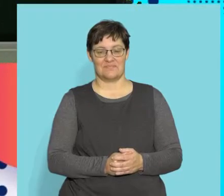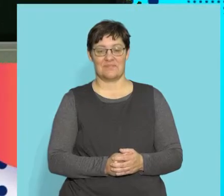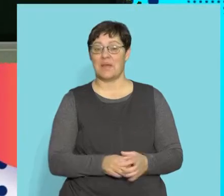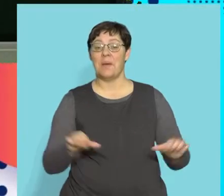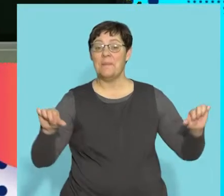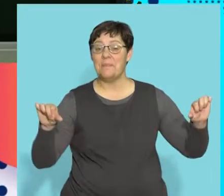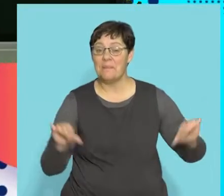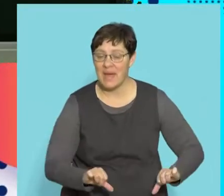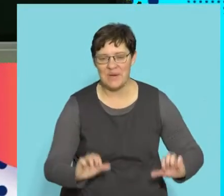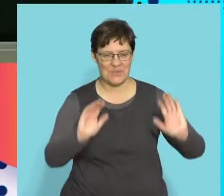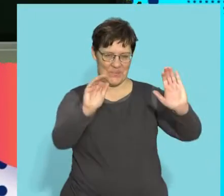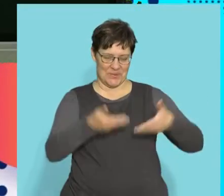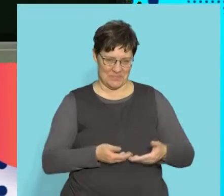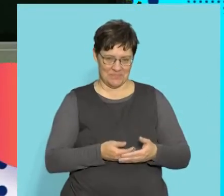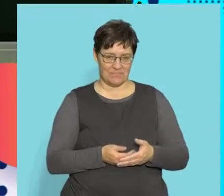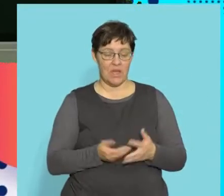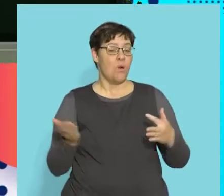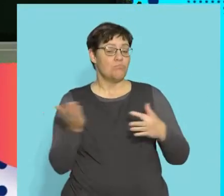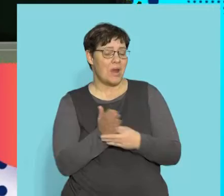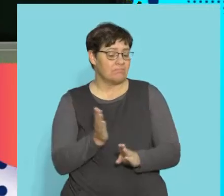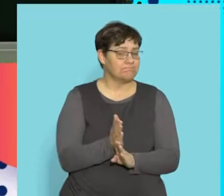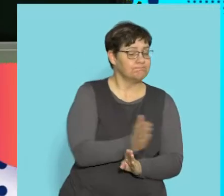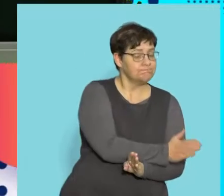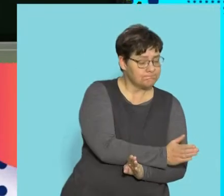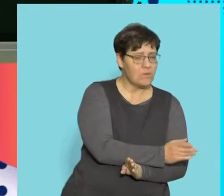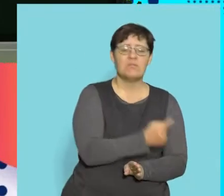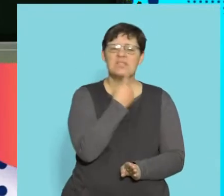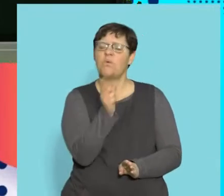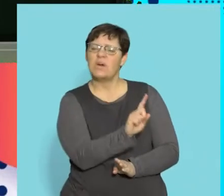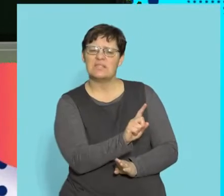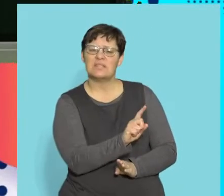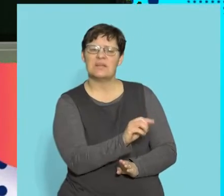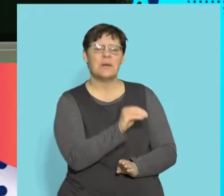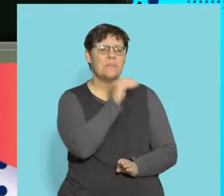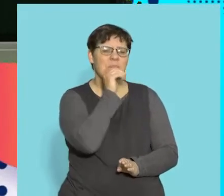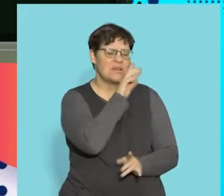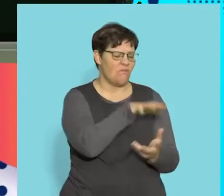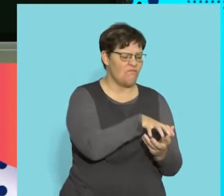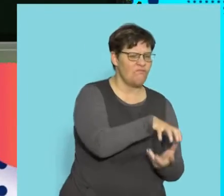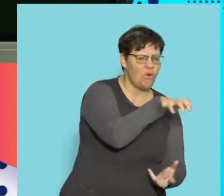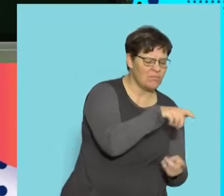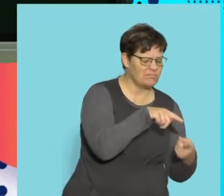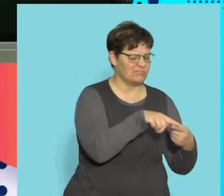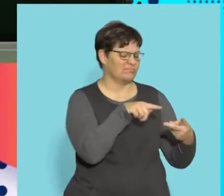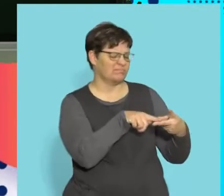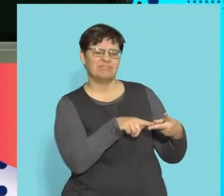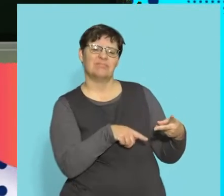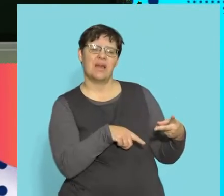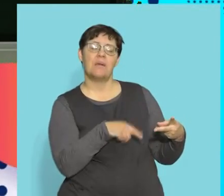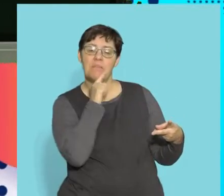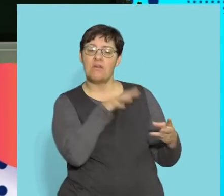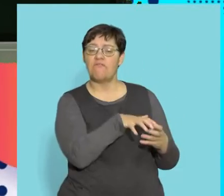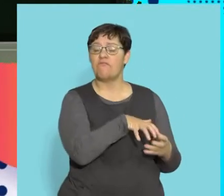Welcome back, everyone. Before the break, we reminded ourselves about the definition of volume. We also defined the